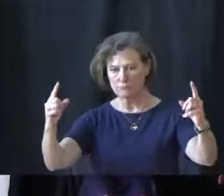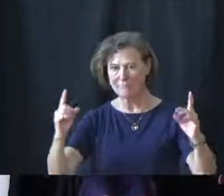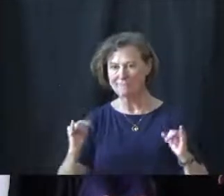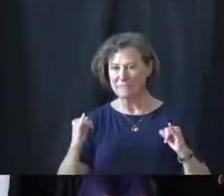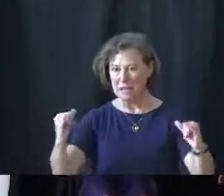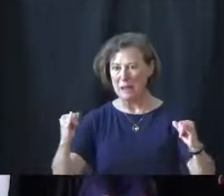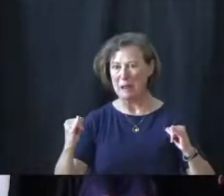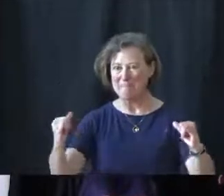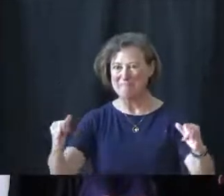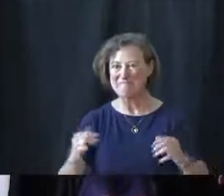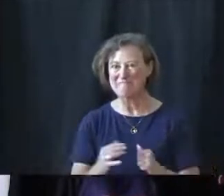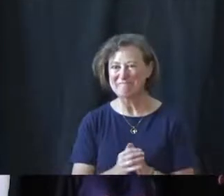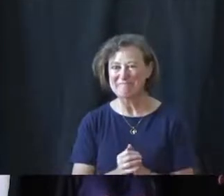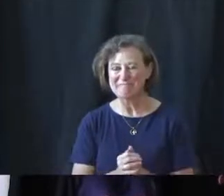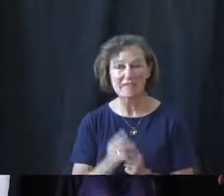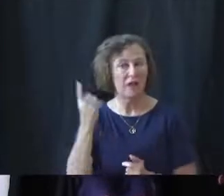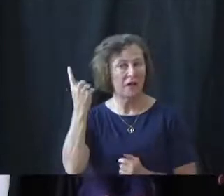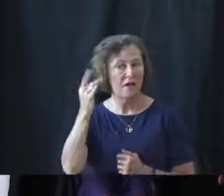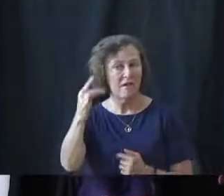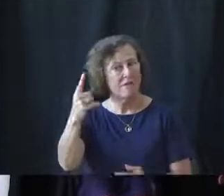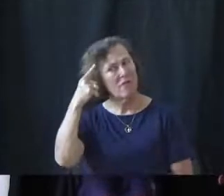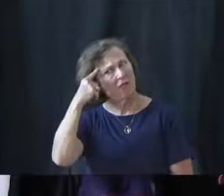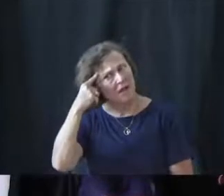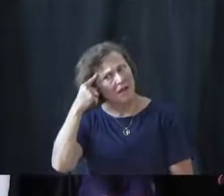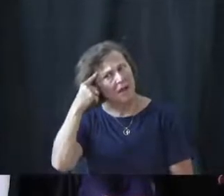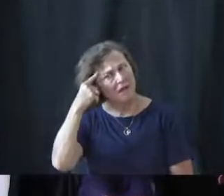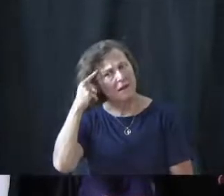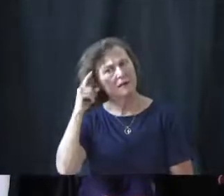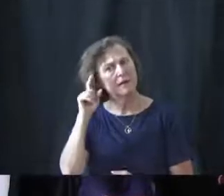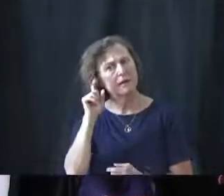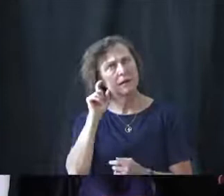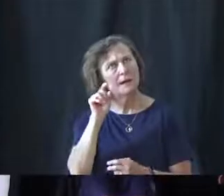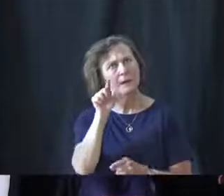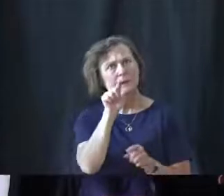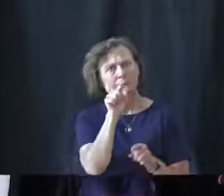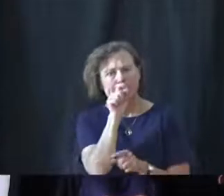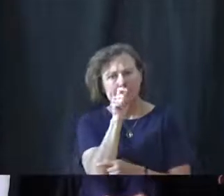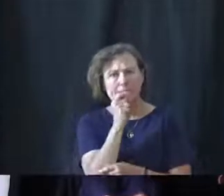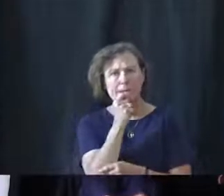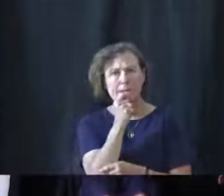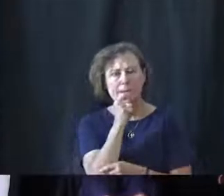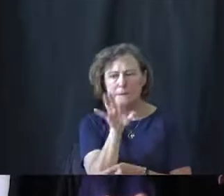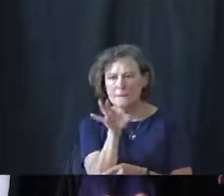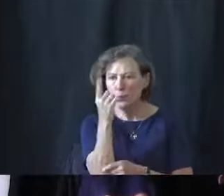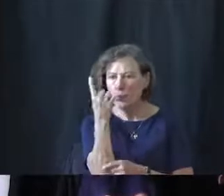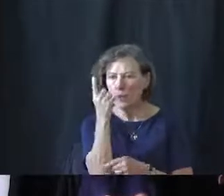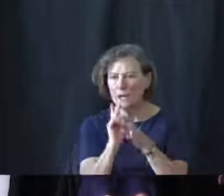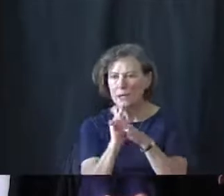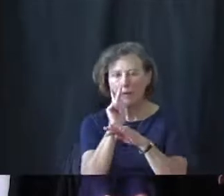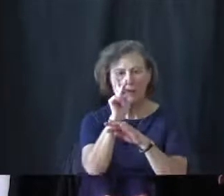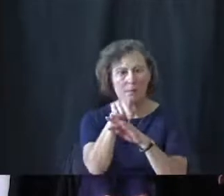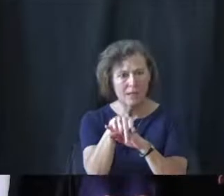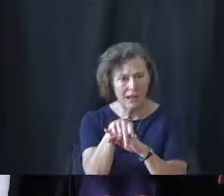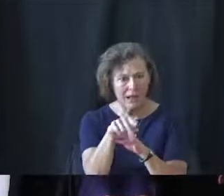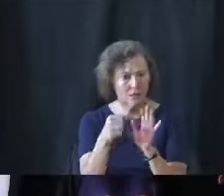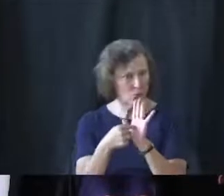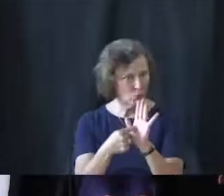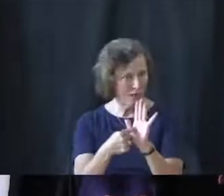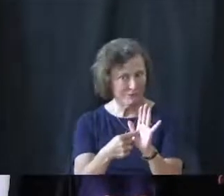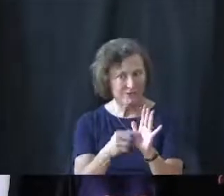so I wonder if you thought about it and had to choose one plant that best represented